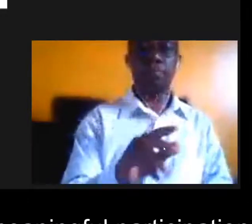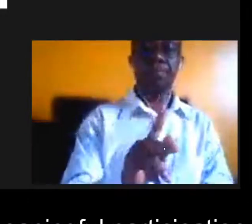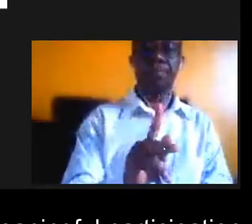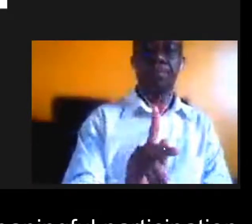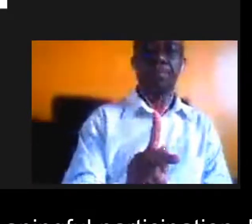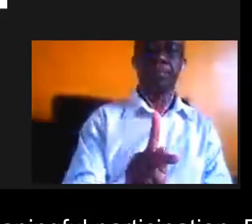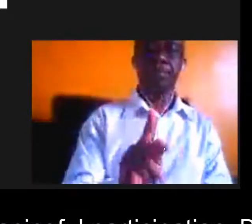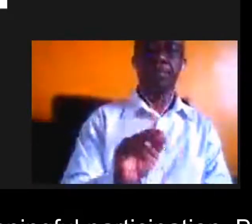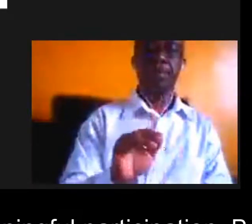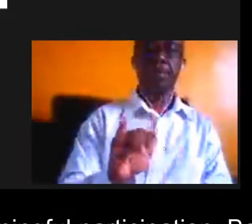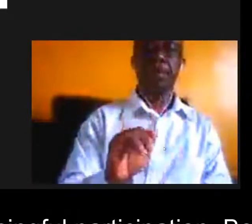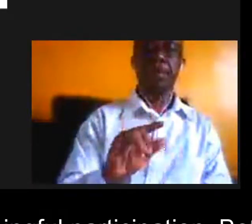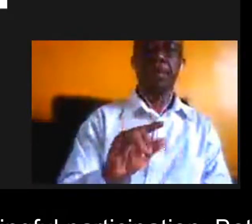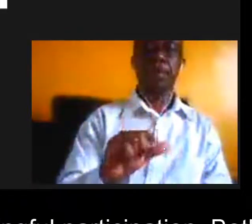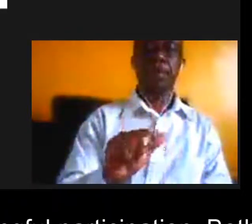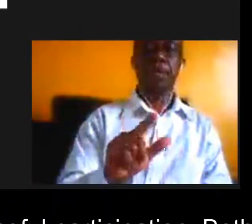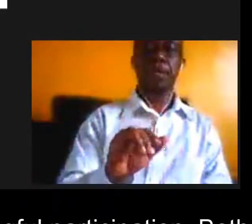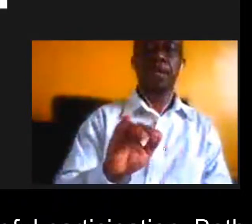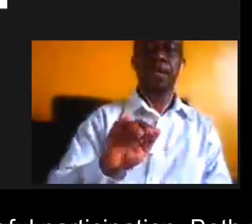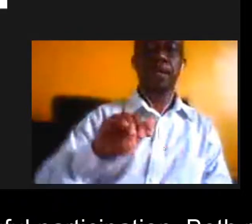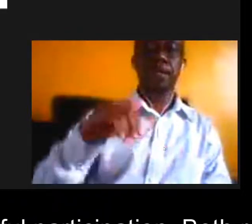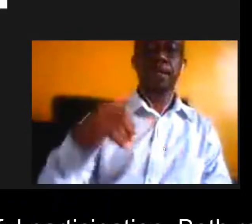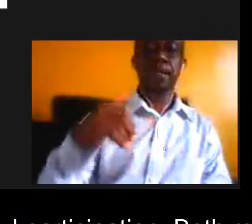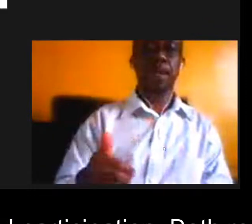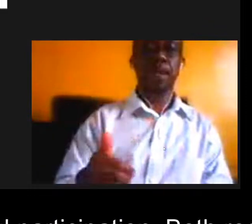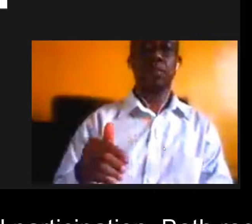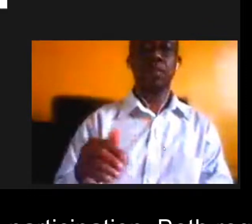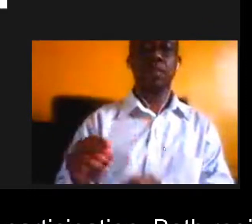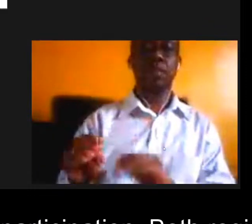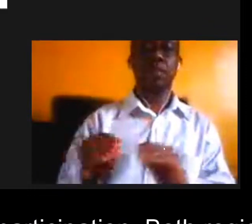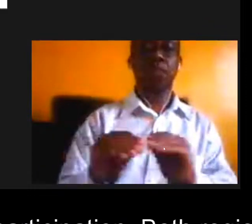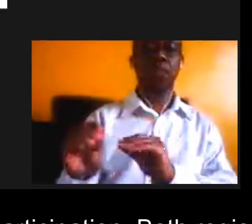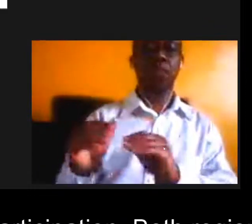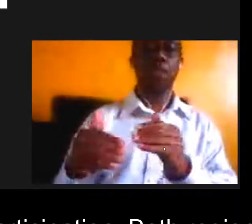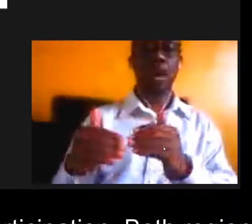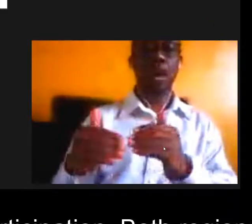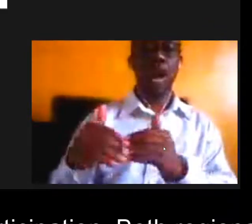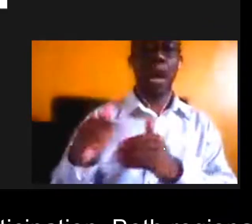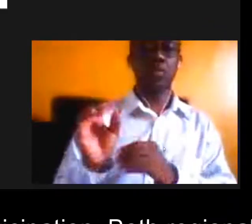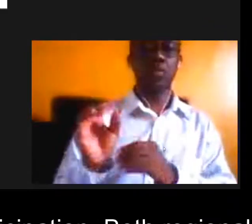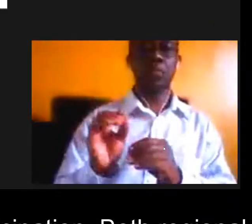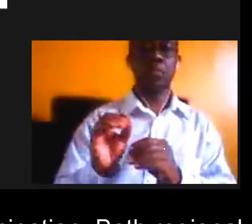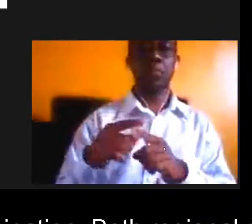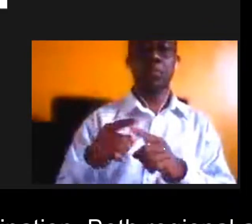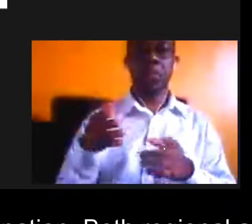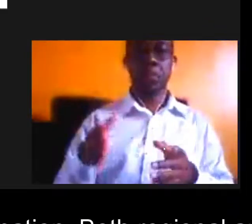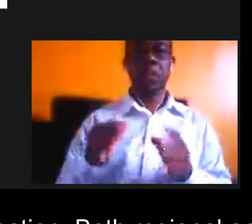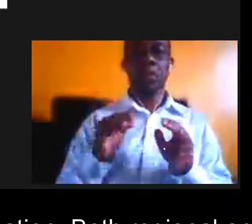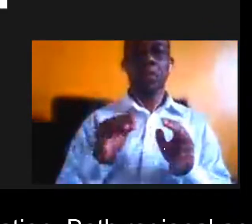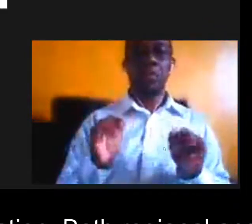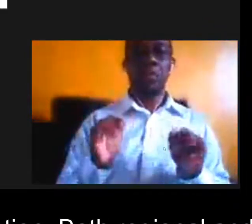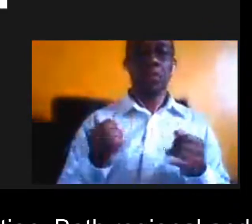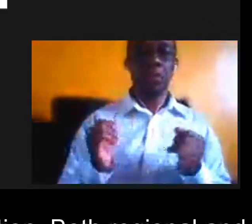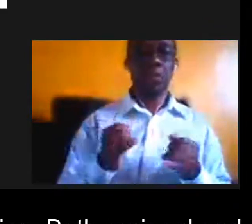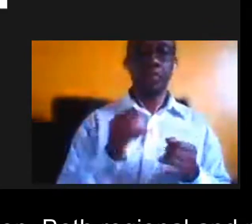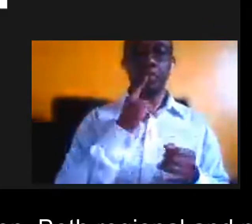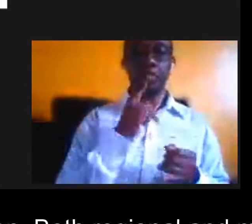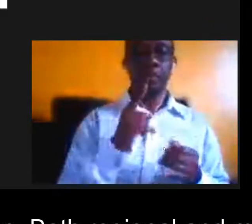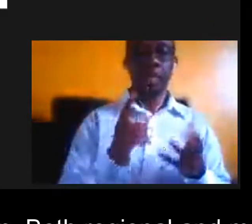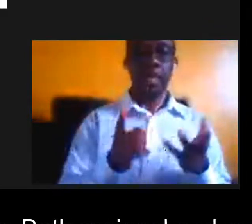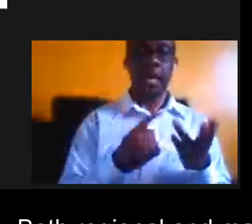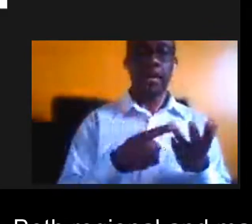people, and we saw that the number of contaminated people are reducing a little bit. This is what I can say, that as